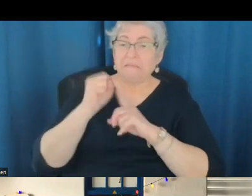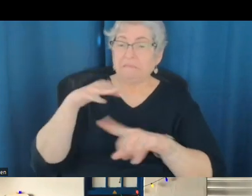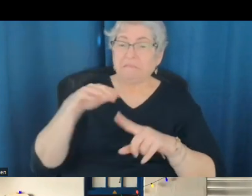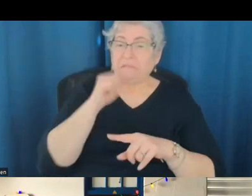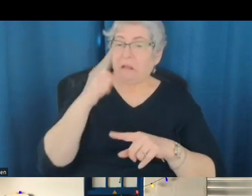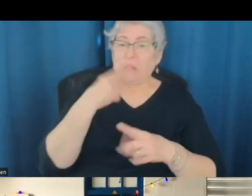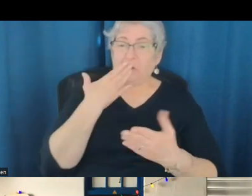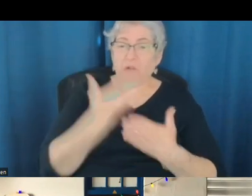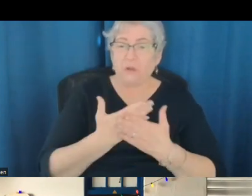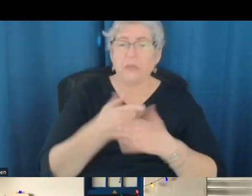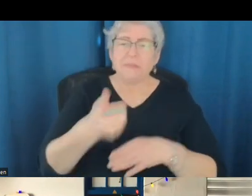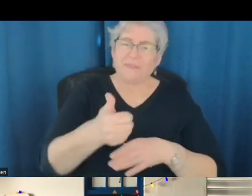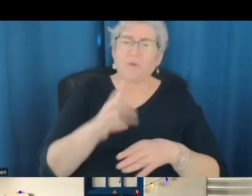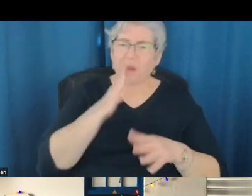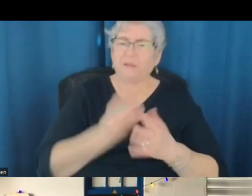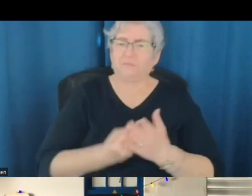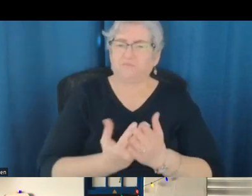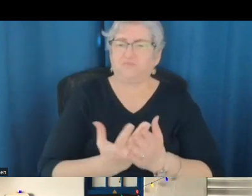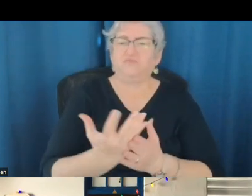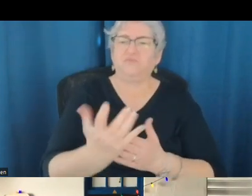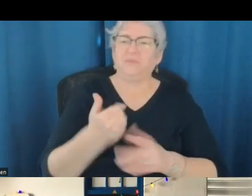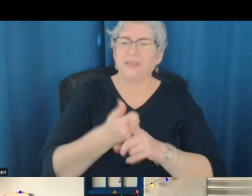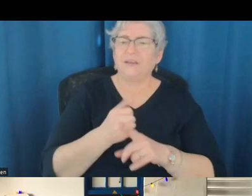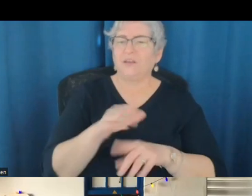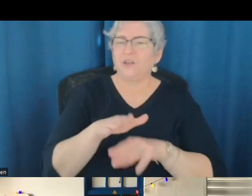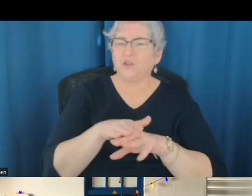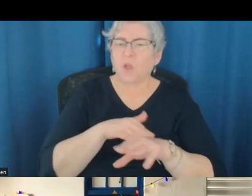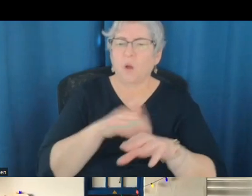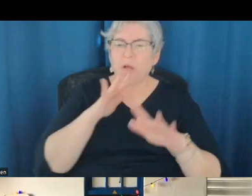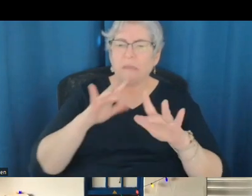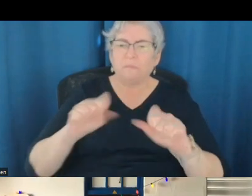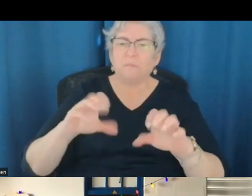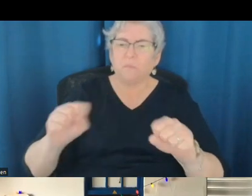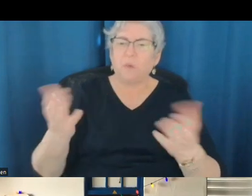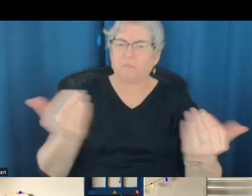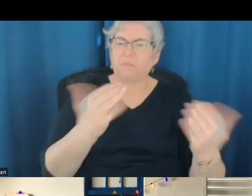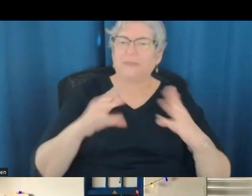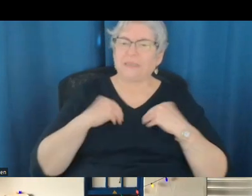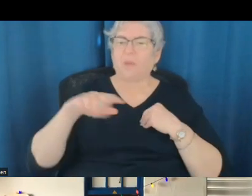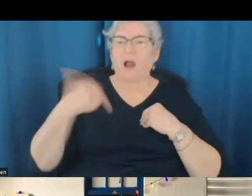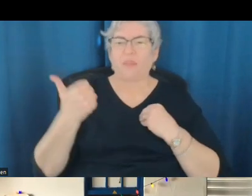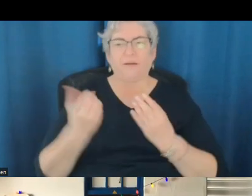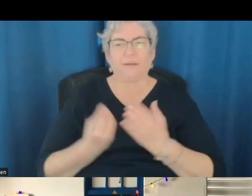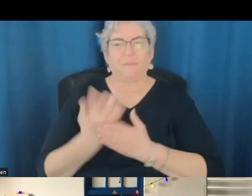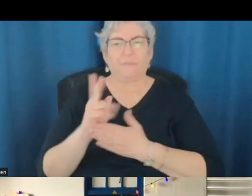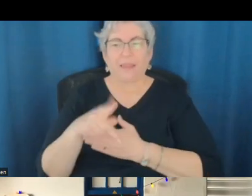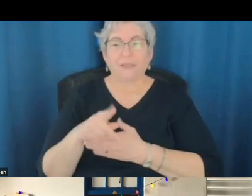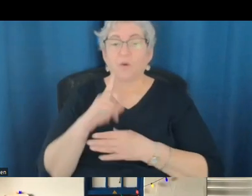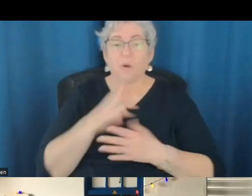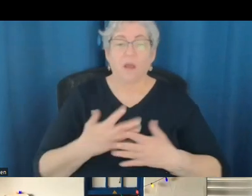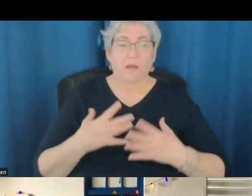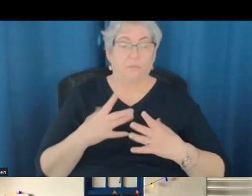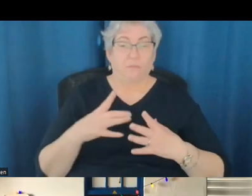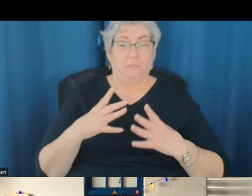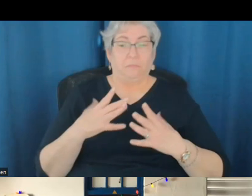plants will fill in bare ground. Slowly, any bare patch of earth will welcome new plants. Those species that love the growing